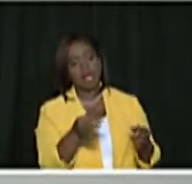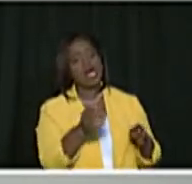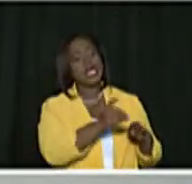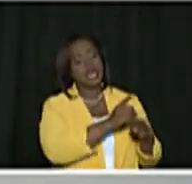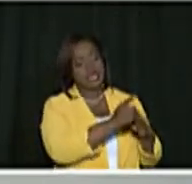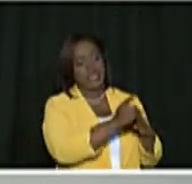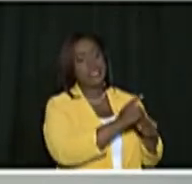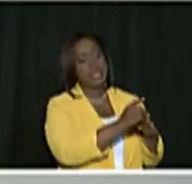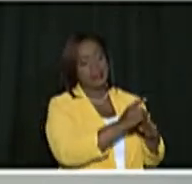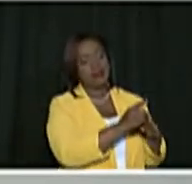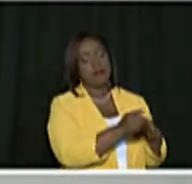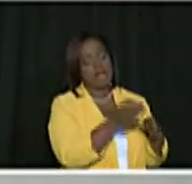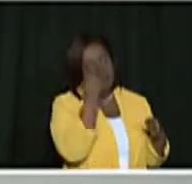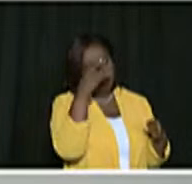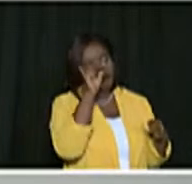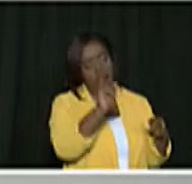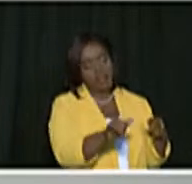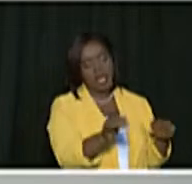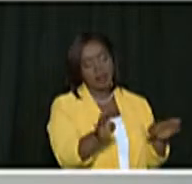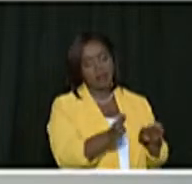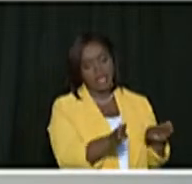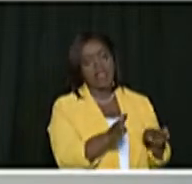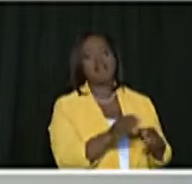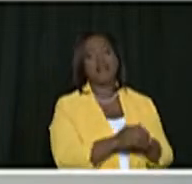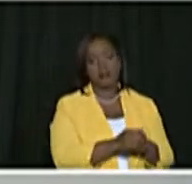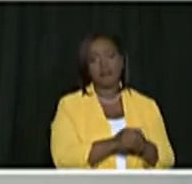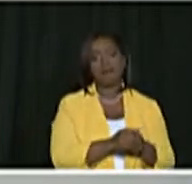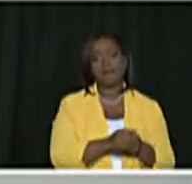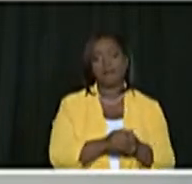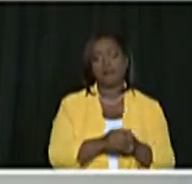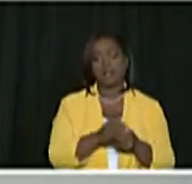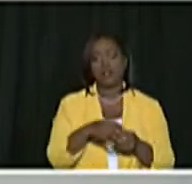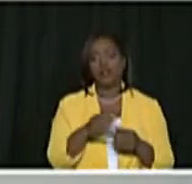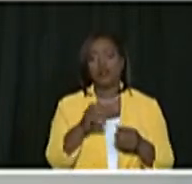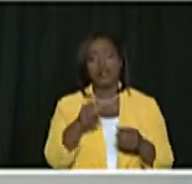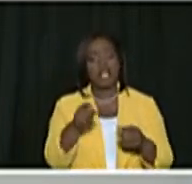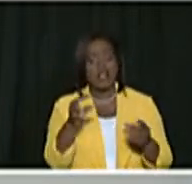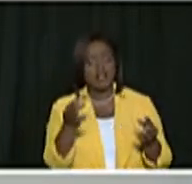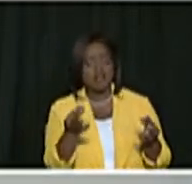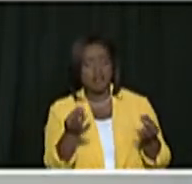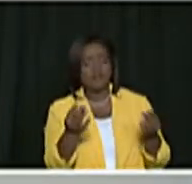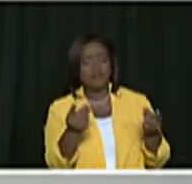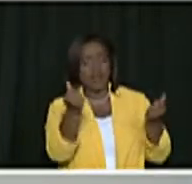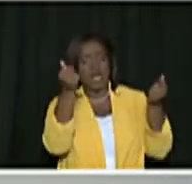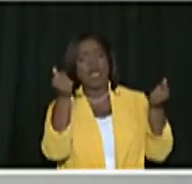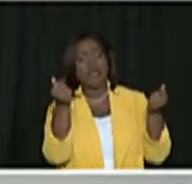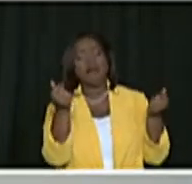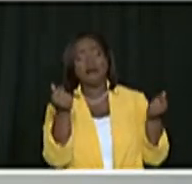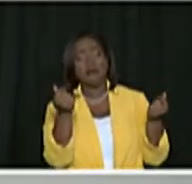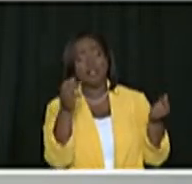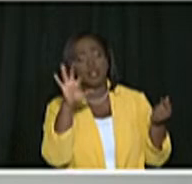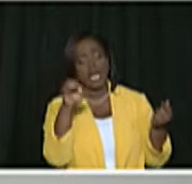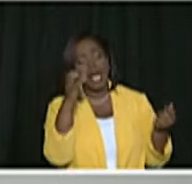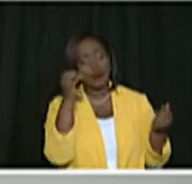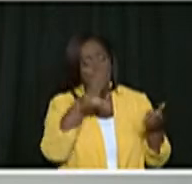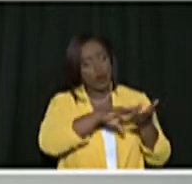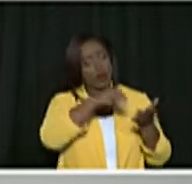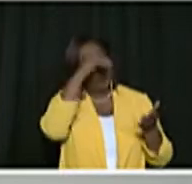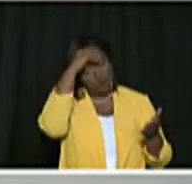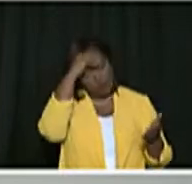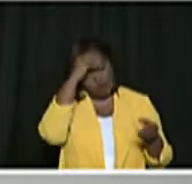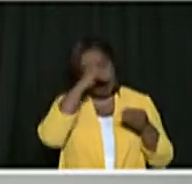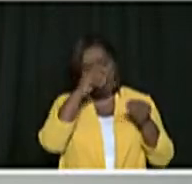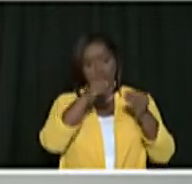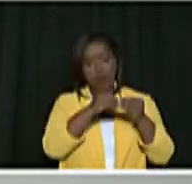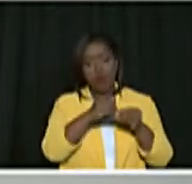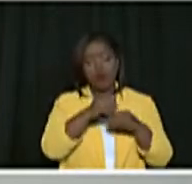didn't listen or whatever it might have been, and immediately that's what gets highlighted about the child, right? And that's what you remember,